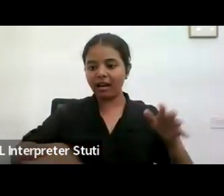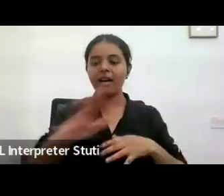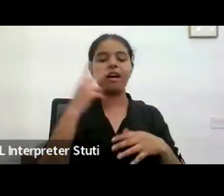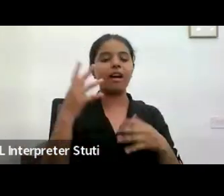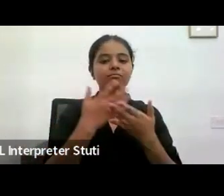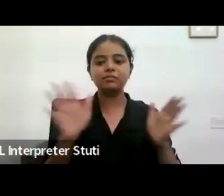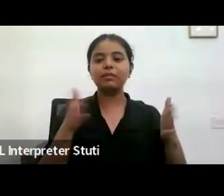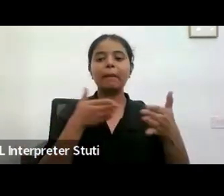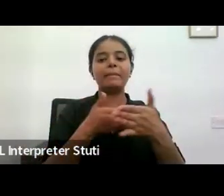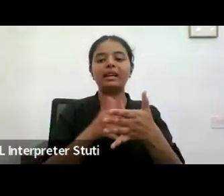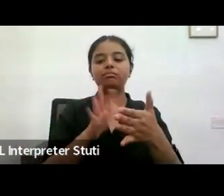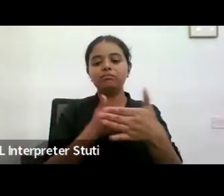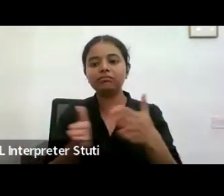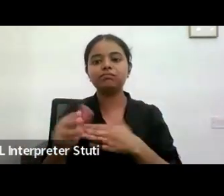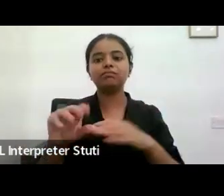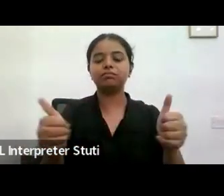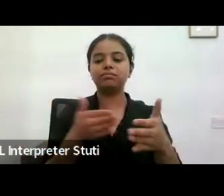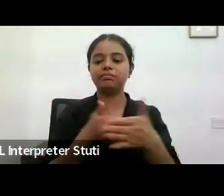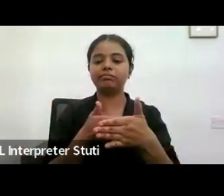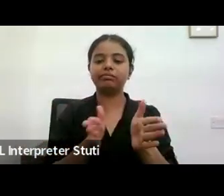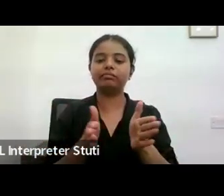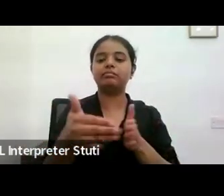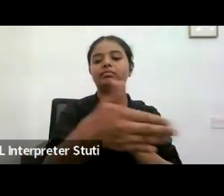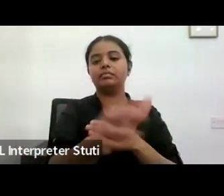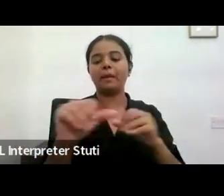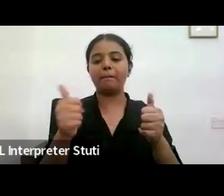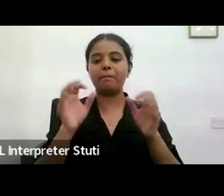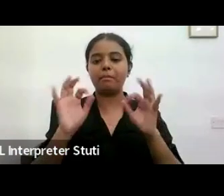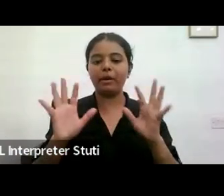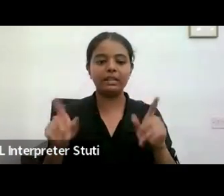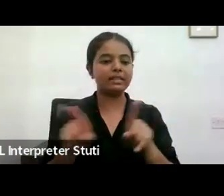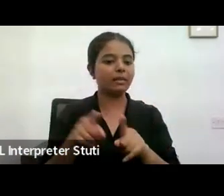is a concept that the disability discourse has given to the world.